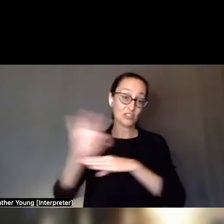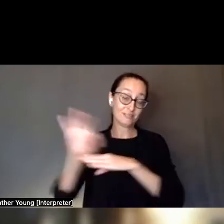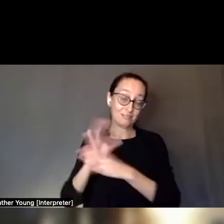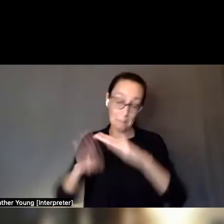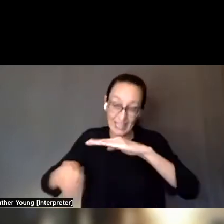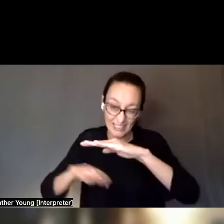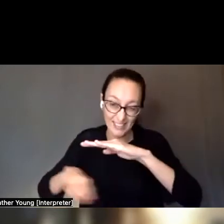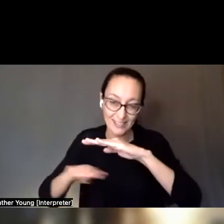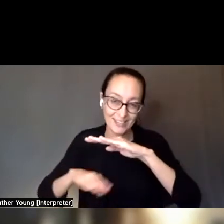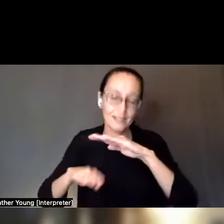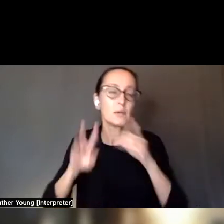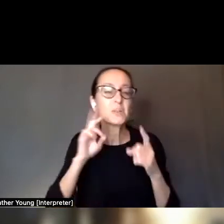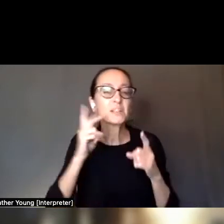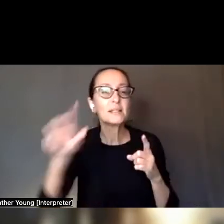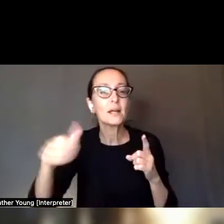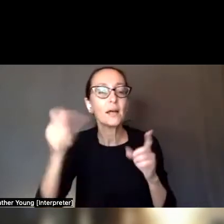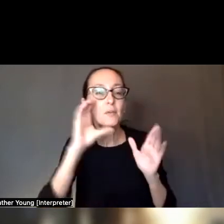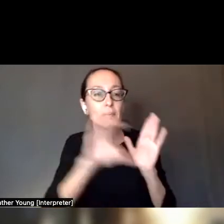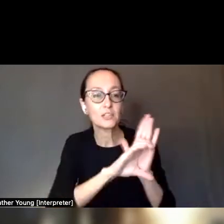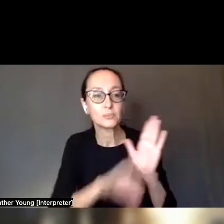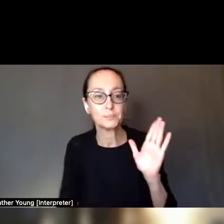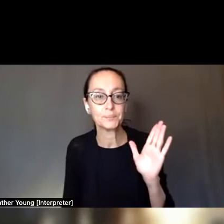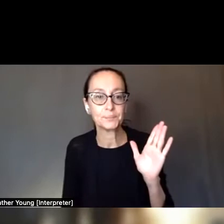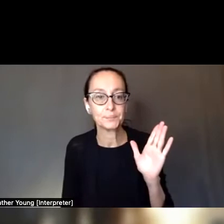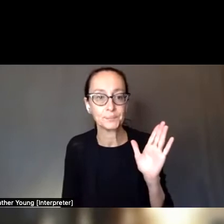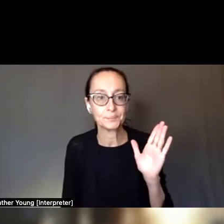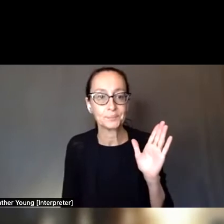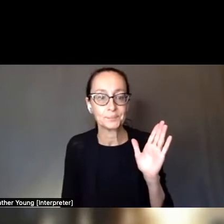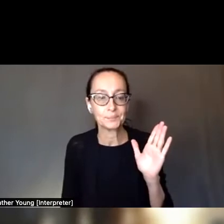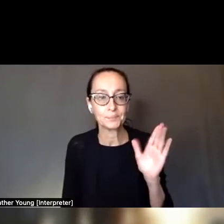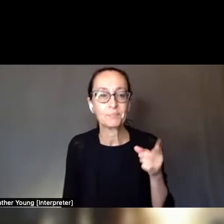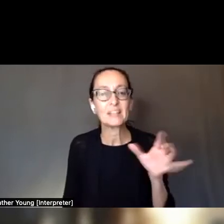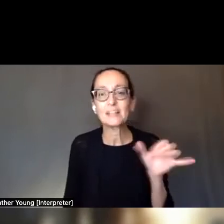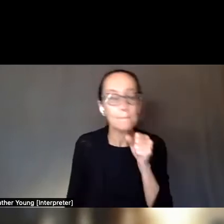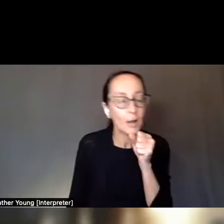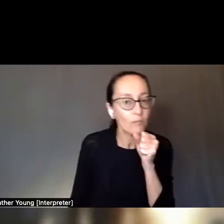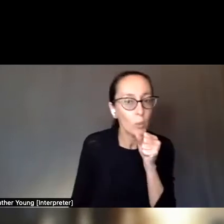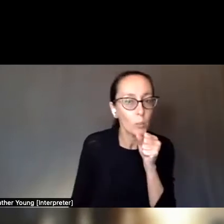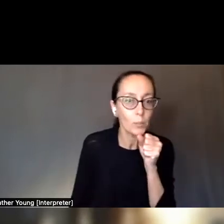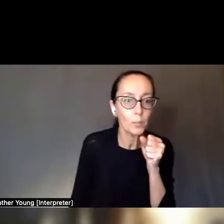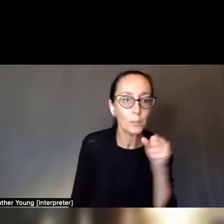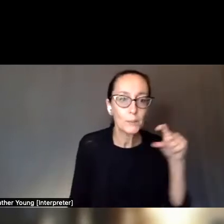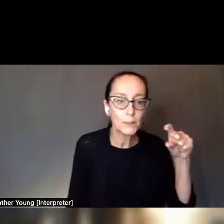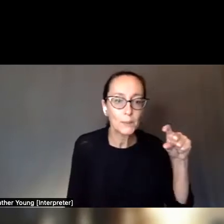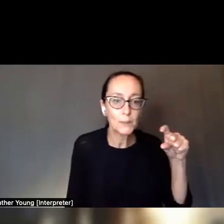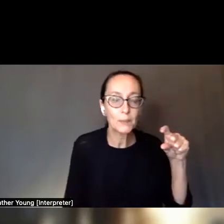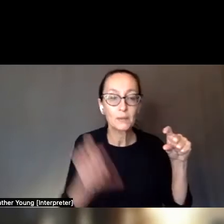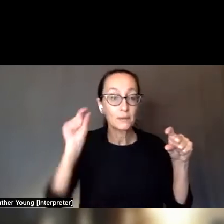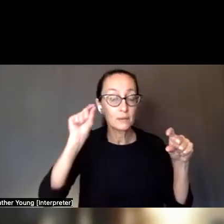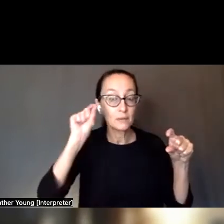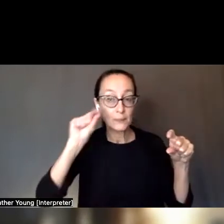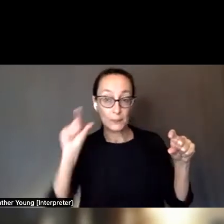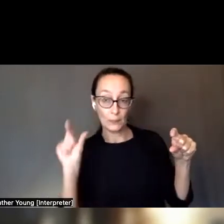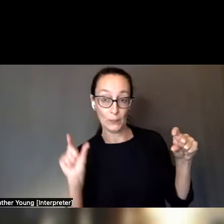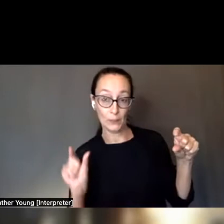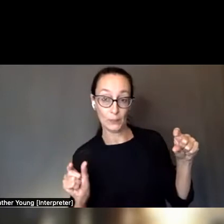pictorial. So the sound is picked up here by a microphone, and then this processor, which is